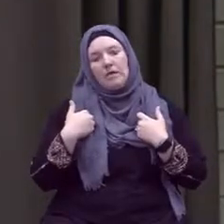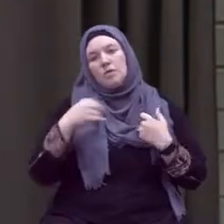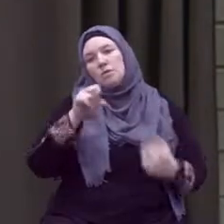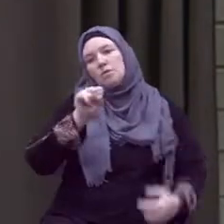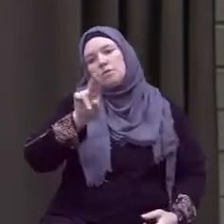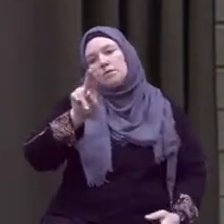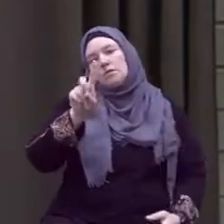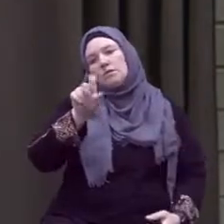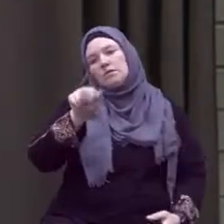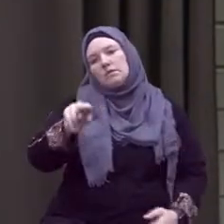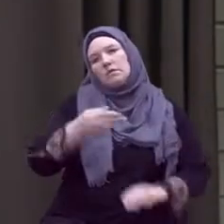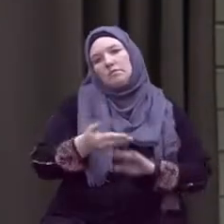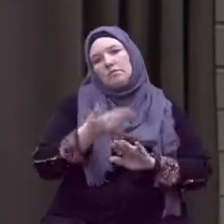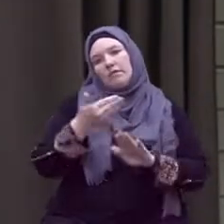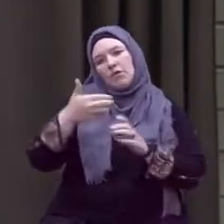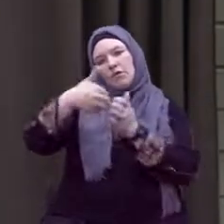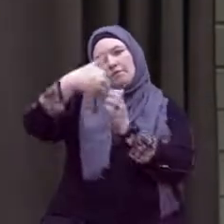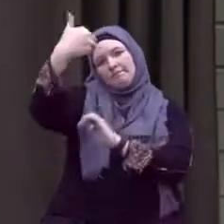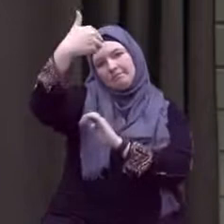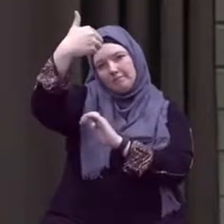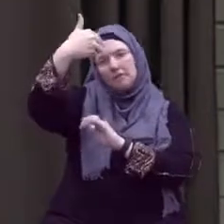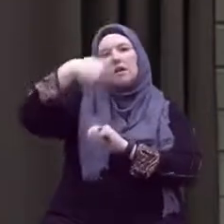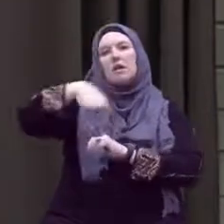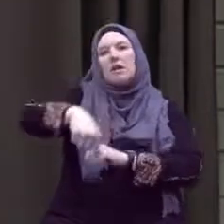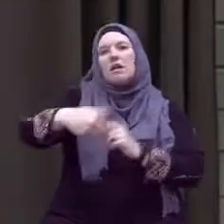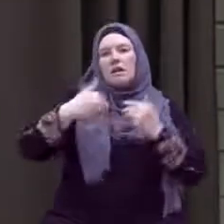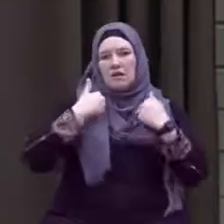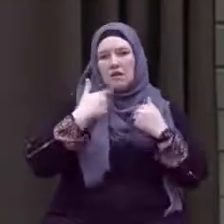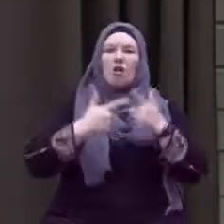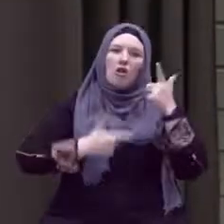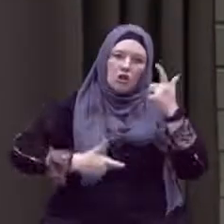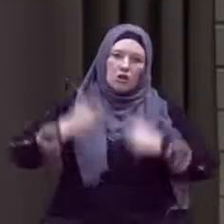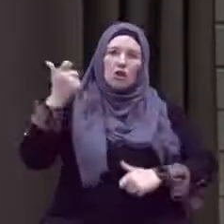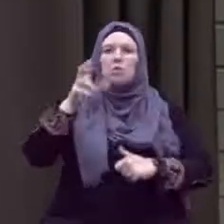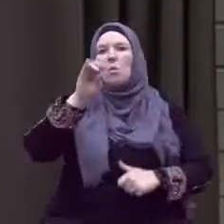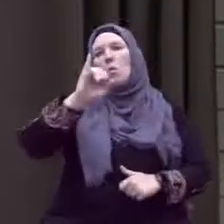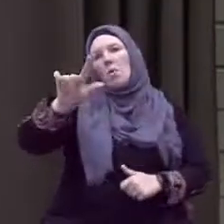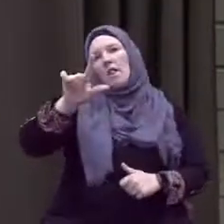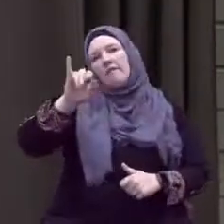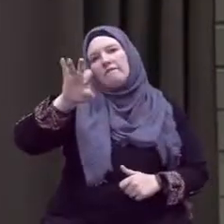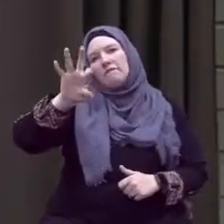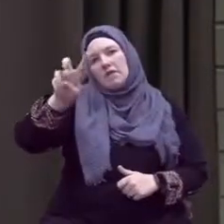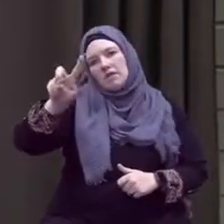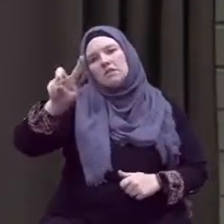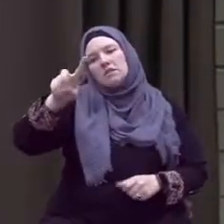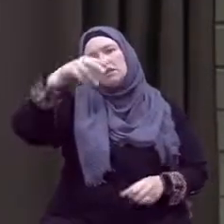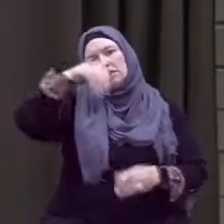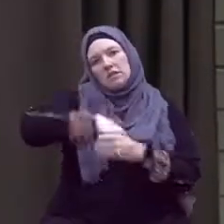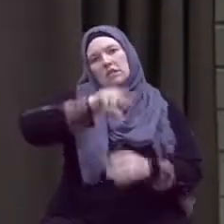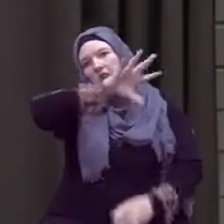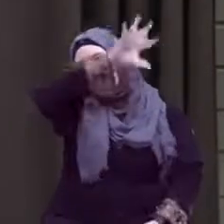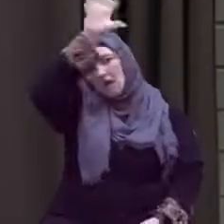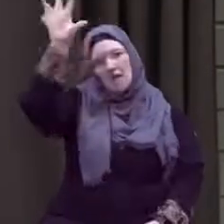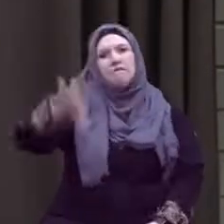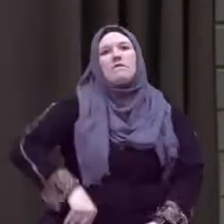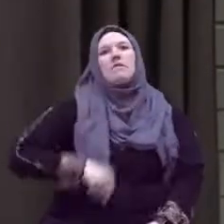Sudan, before its division, it had the largest oil fields in